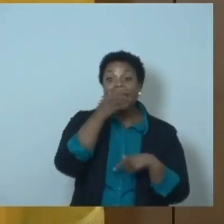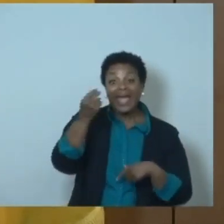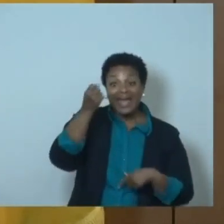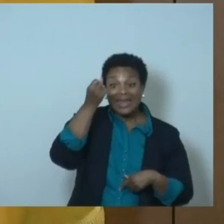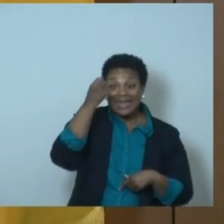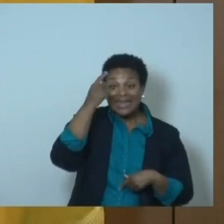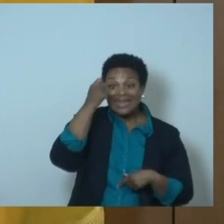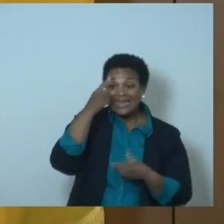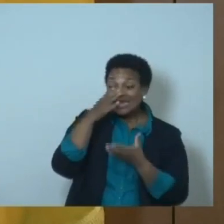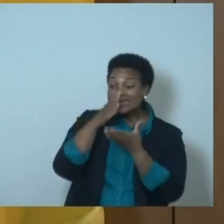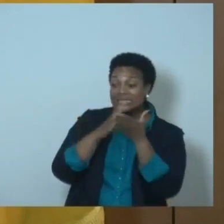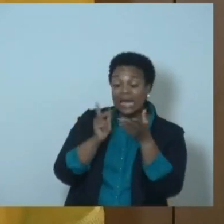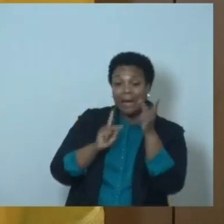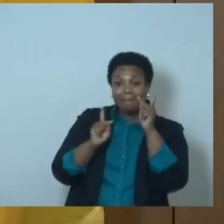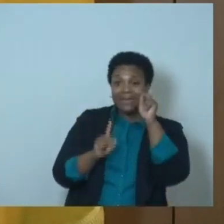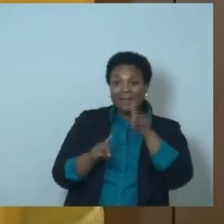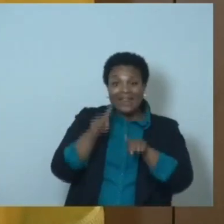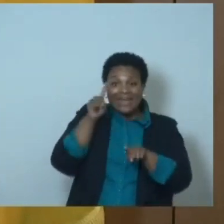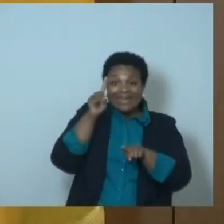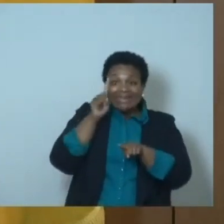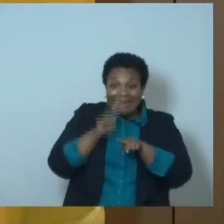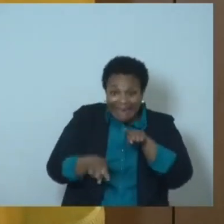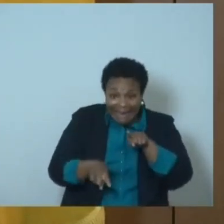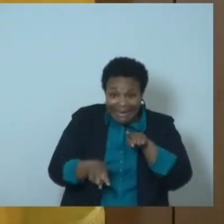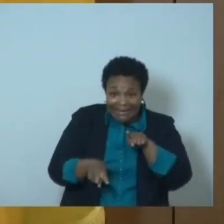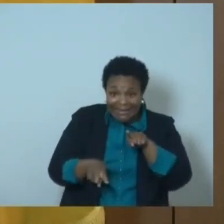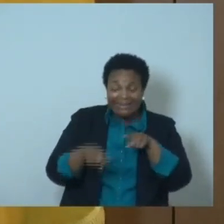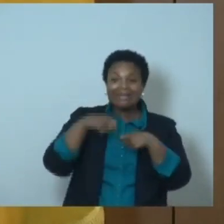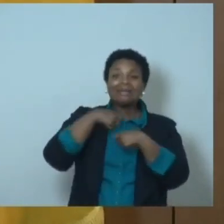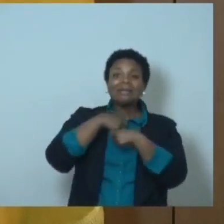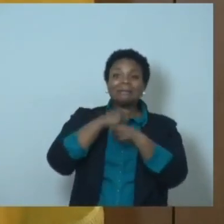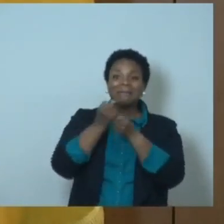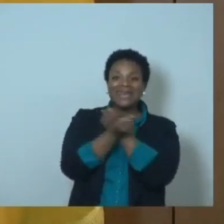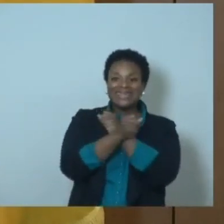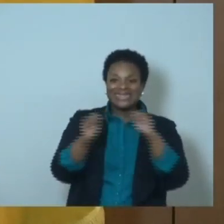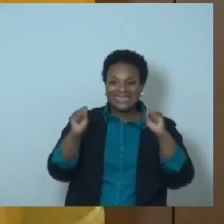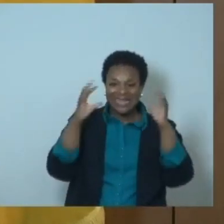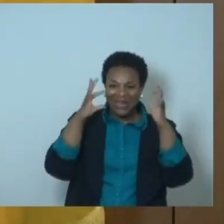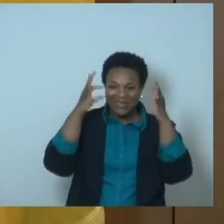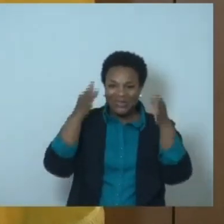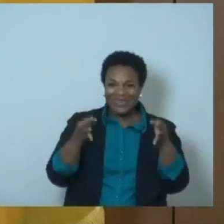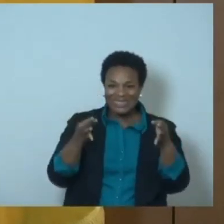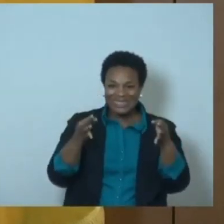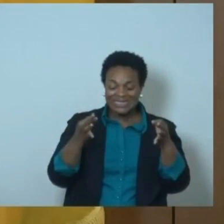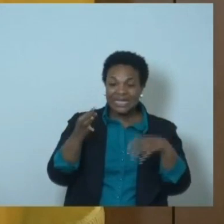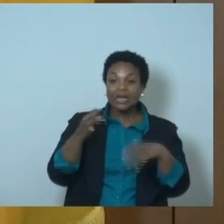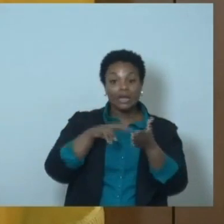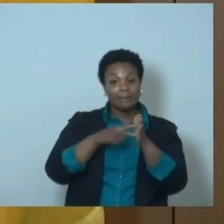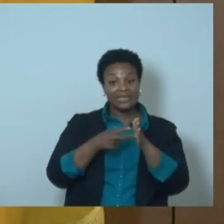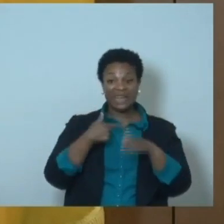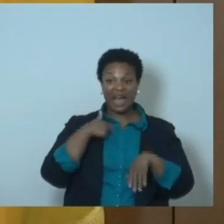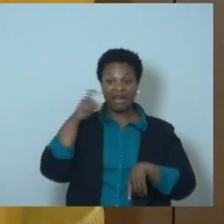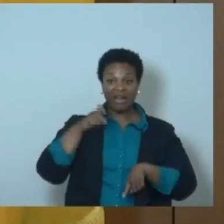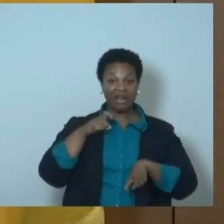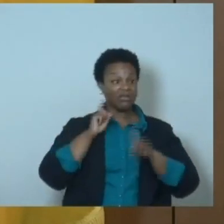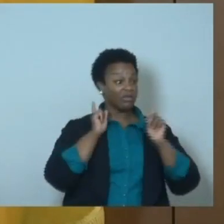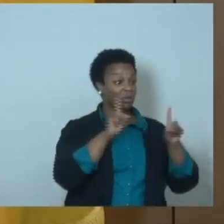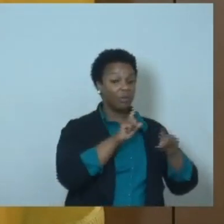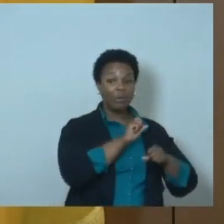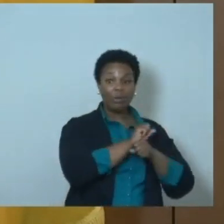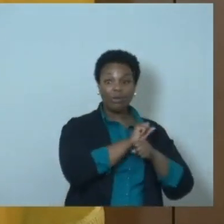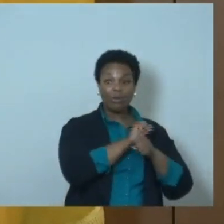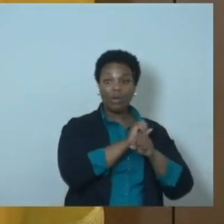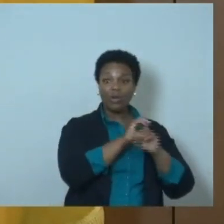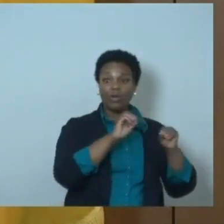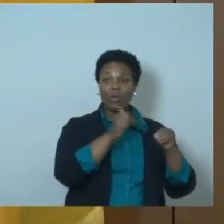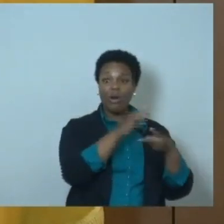safe choices like we do, right? Food has to come in, workers have to come in, physicians and other folks and providers have to